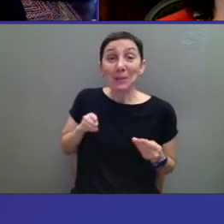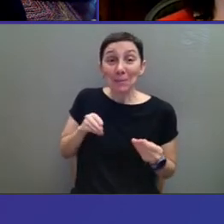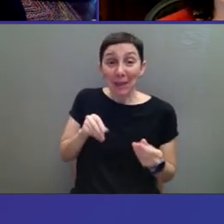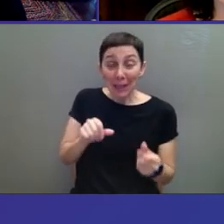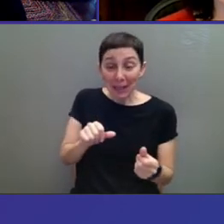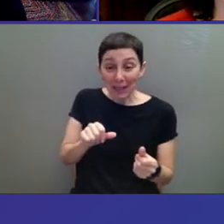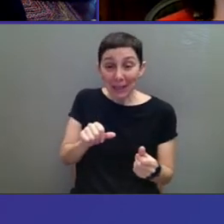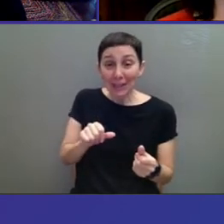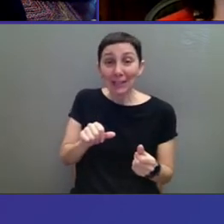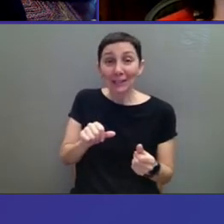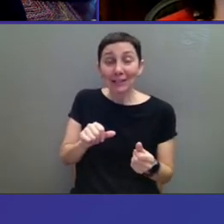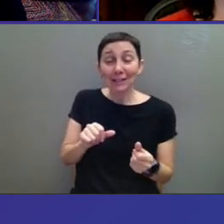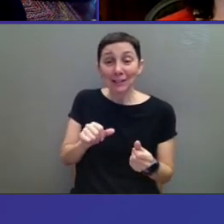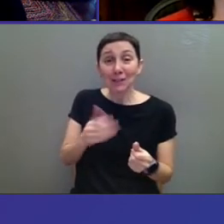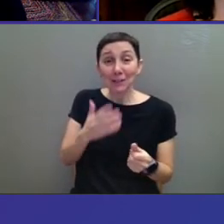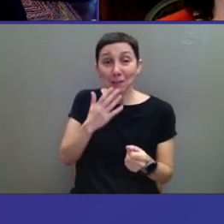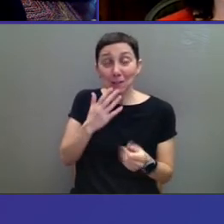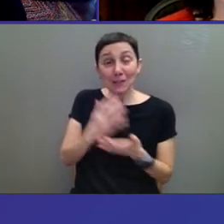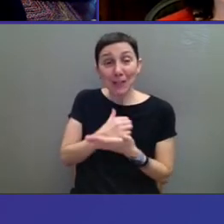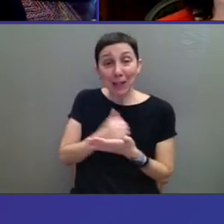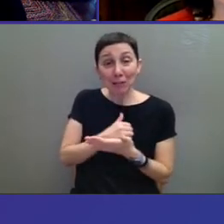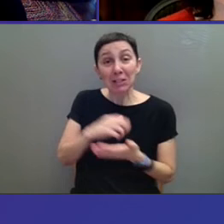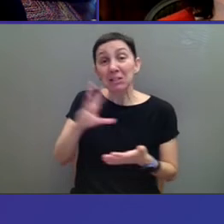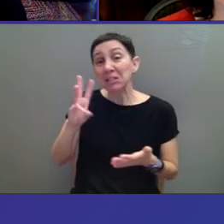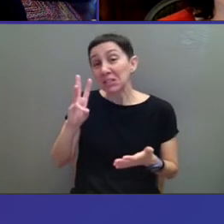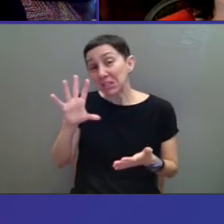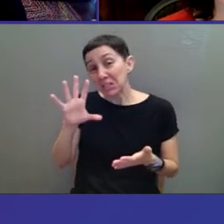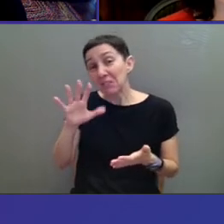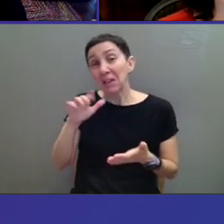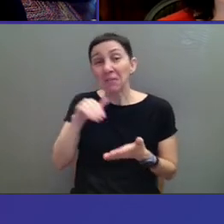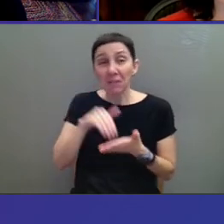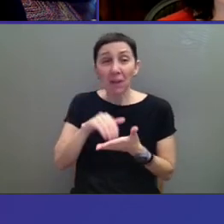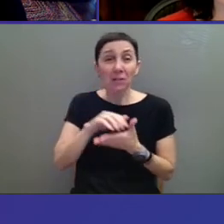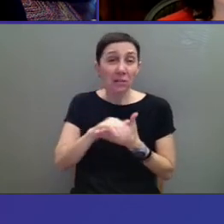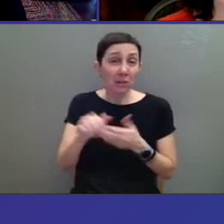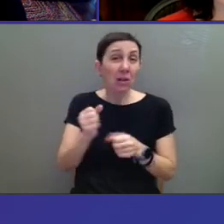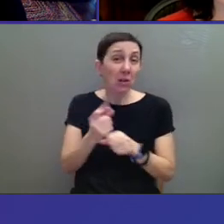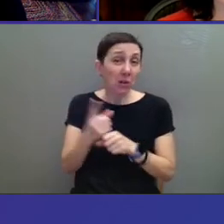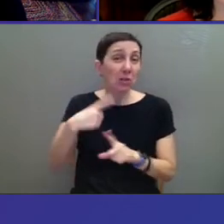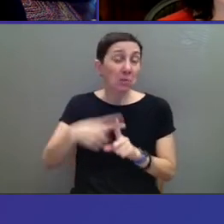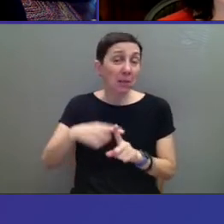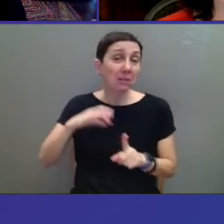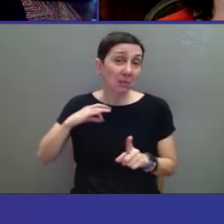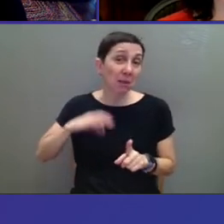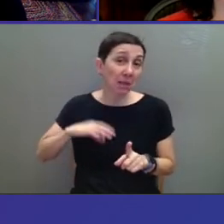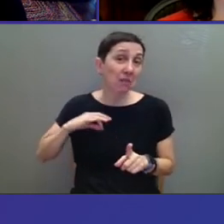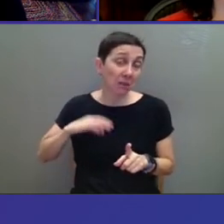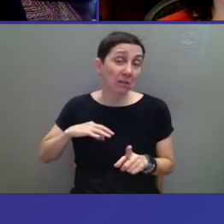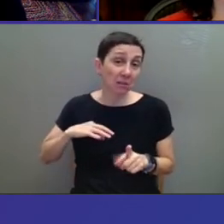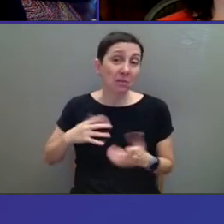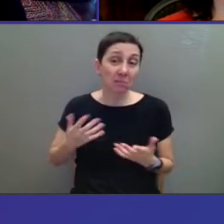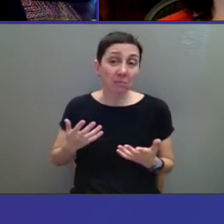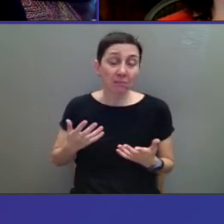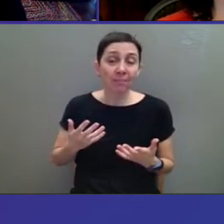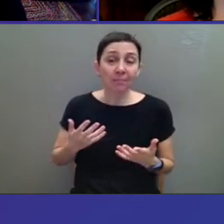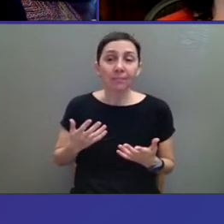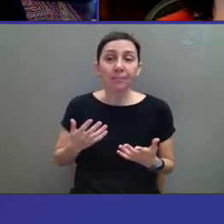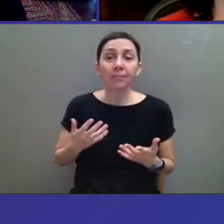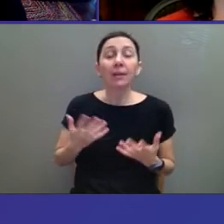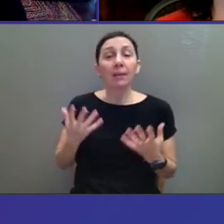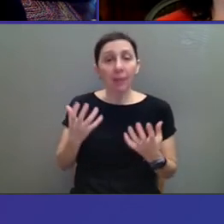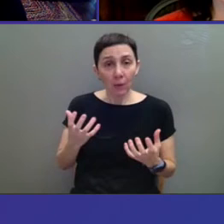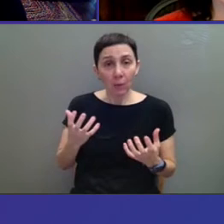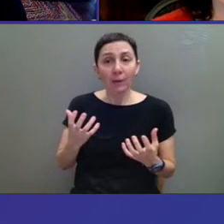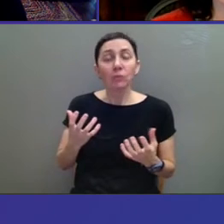salary. So we are talking about a $65,000 a year salary plus benefits, to be paid that amount